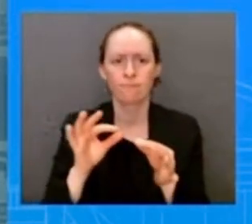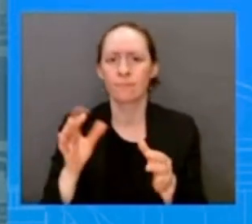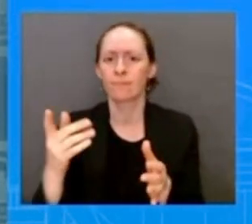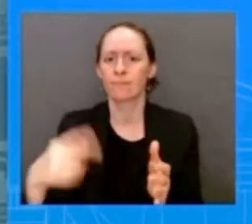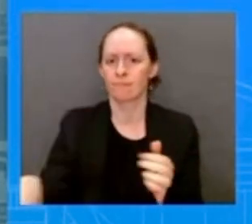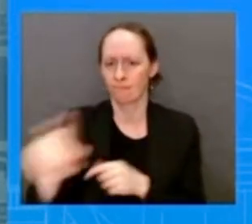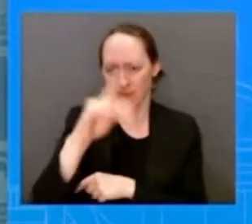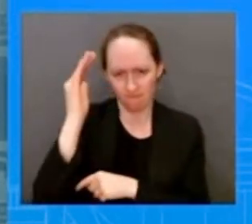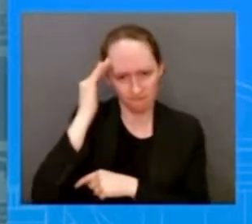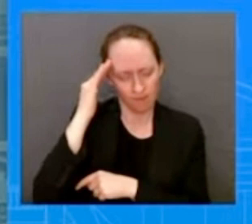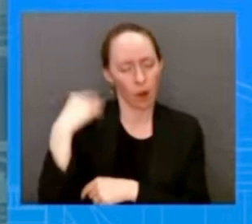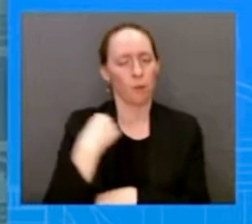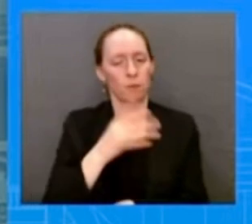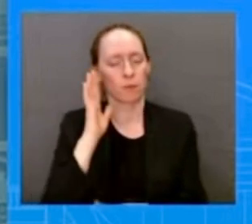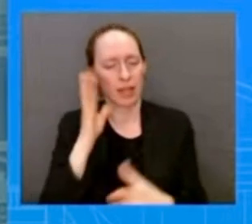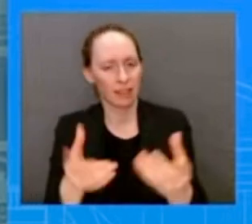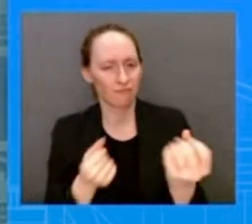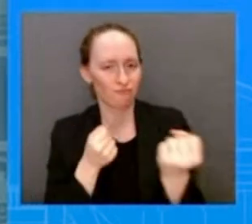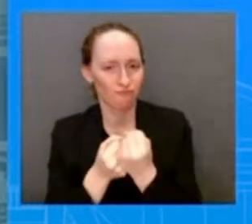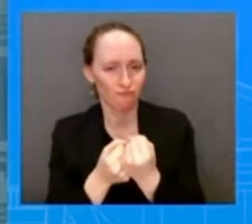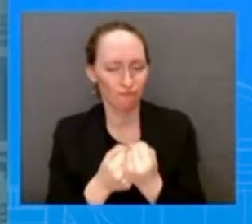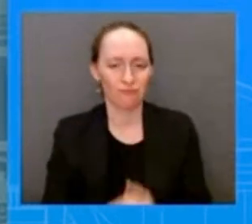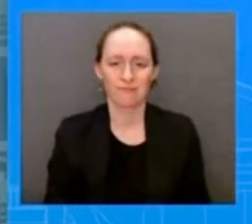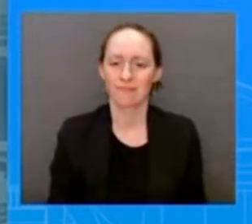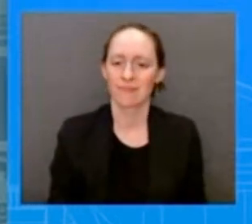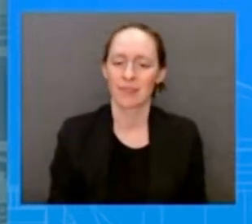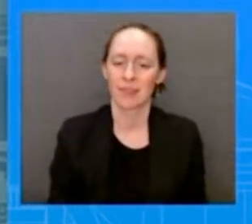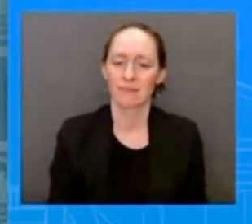well, as I'm saying to all of you,